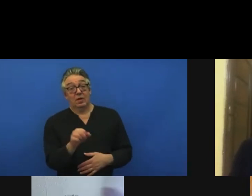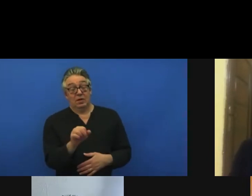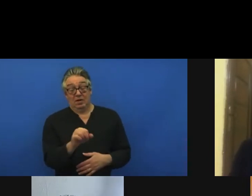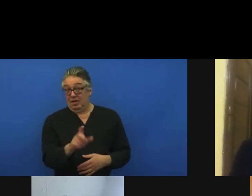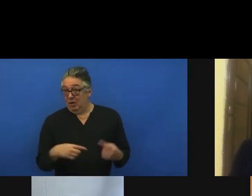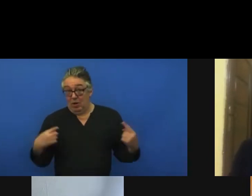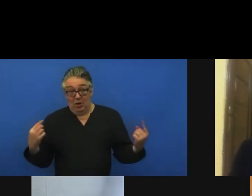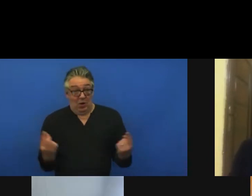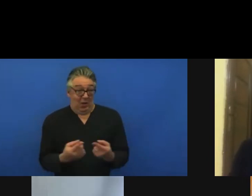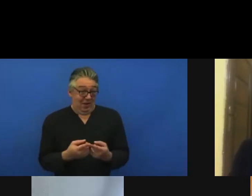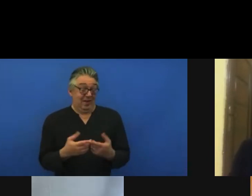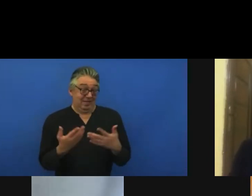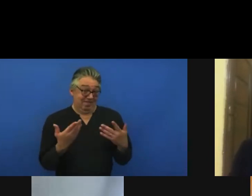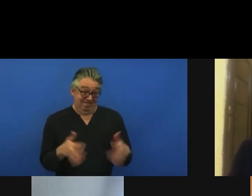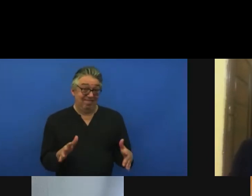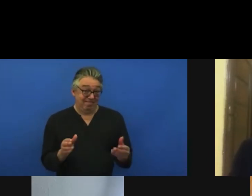some countries,